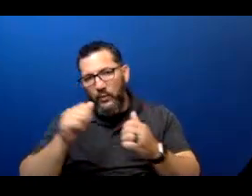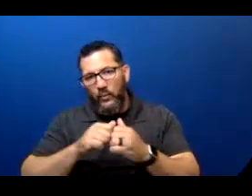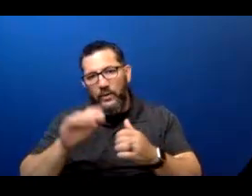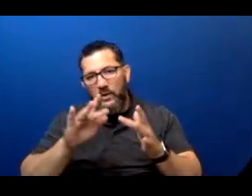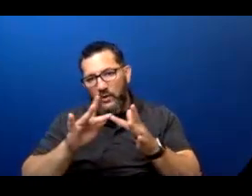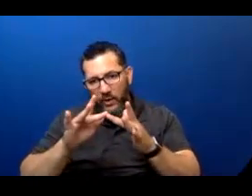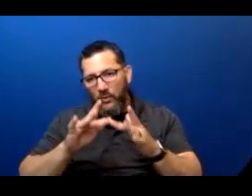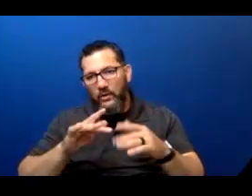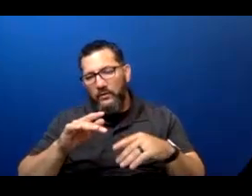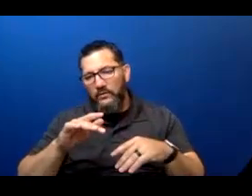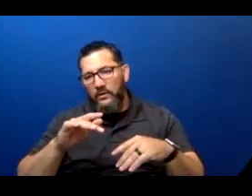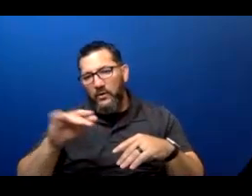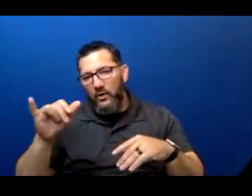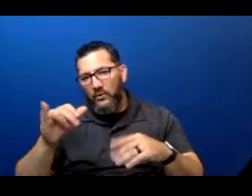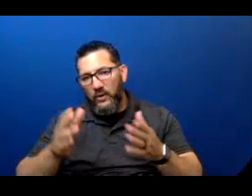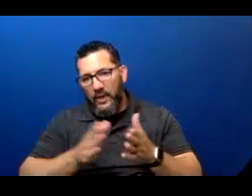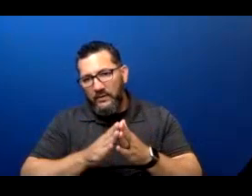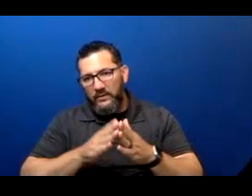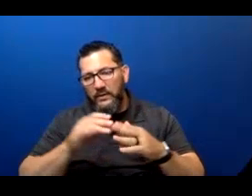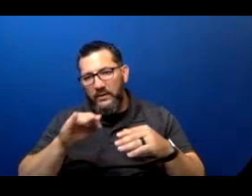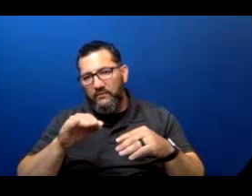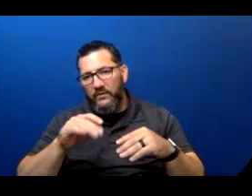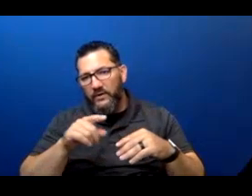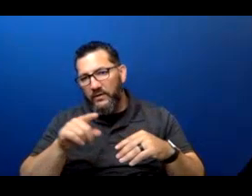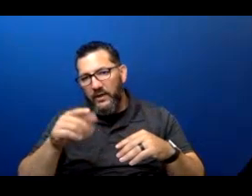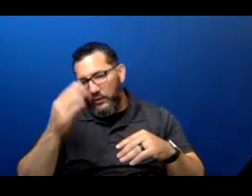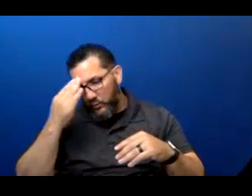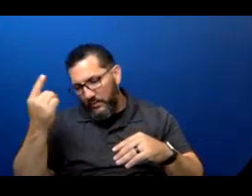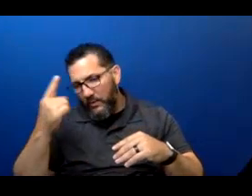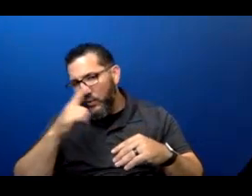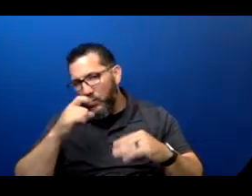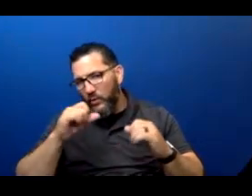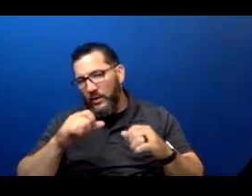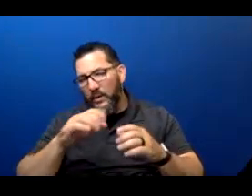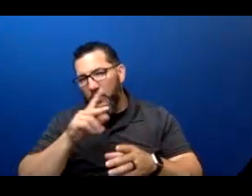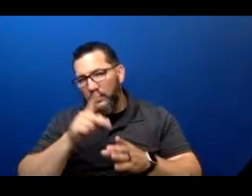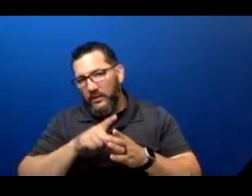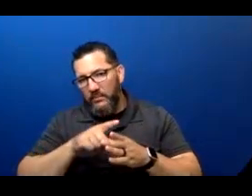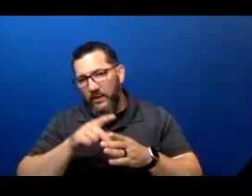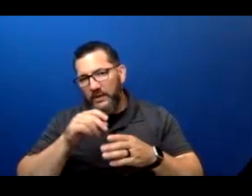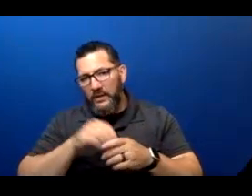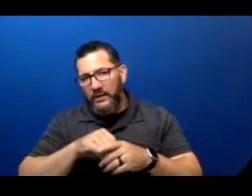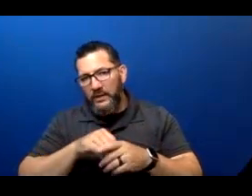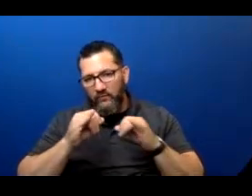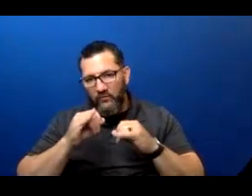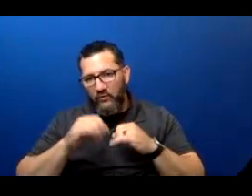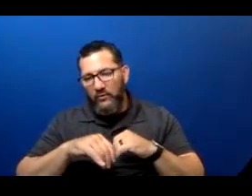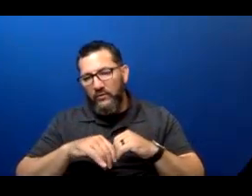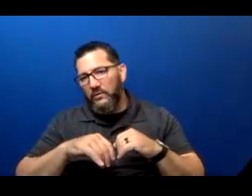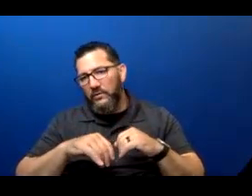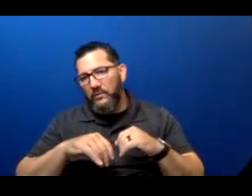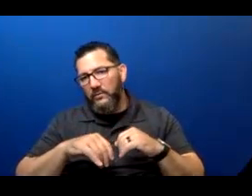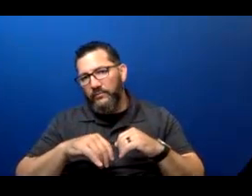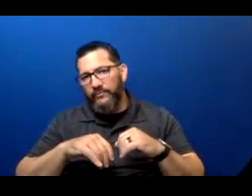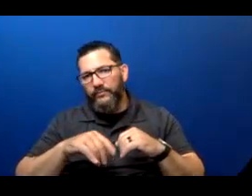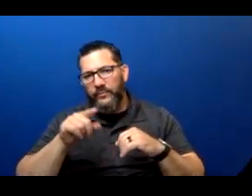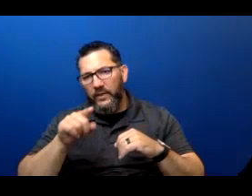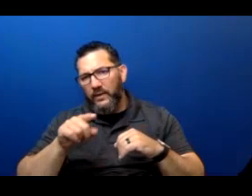networks, also asking them if they, knew of somebody who could participate in interviews. So this was